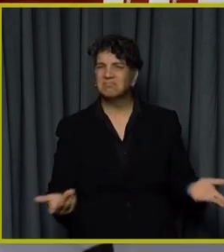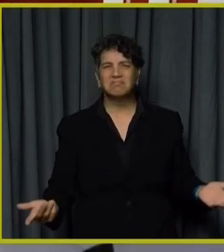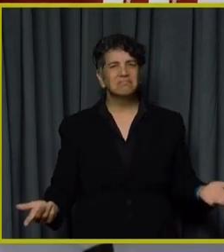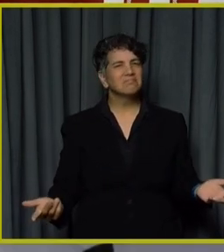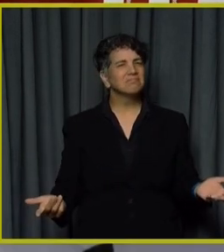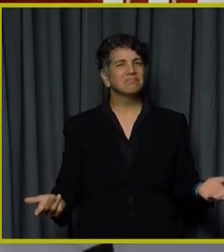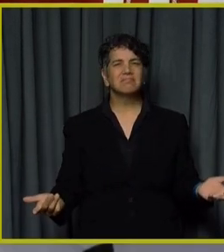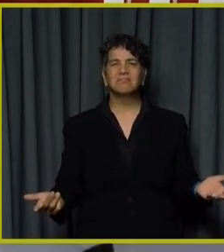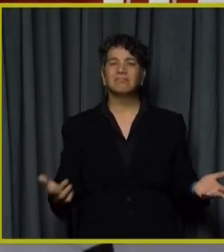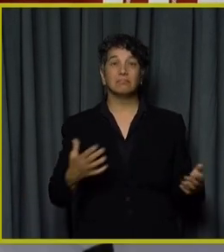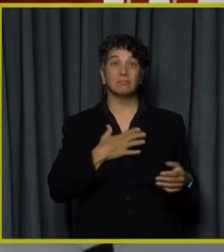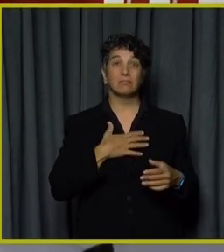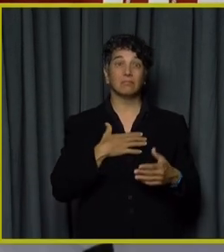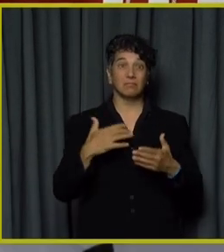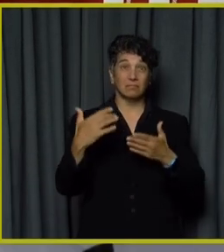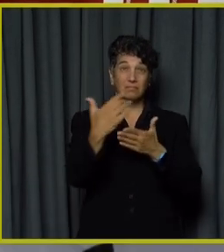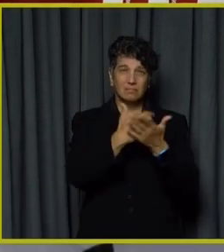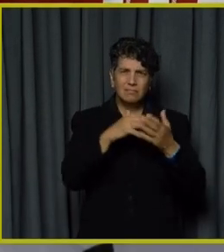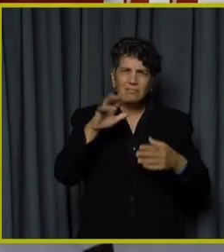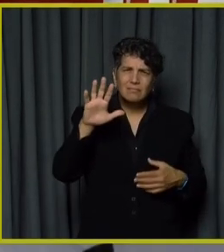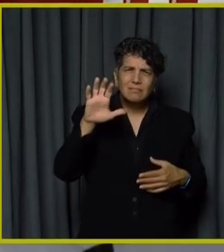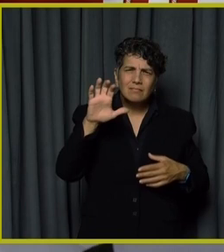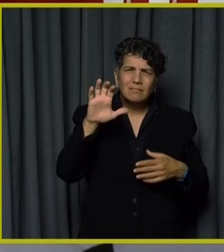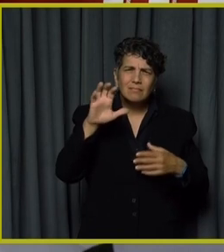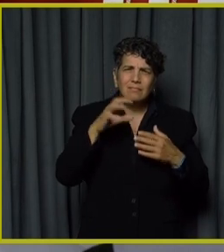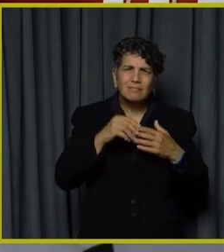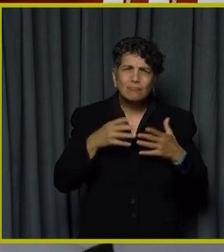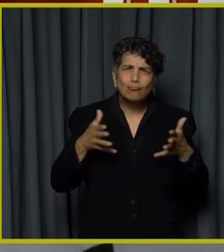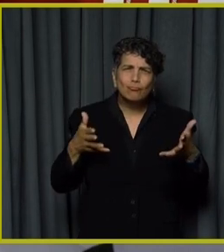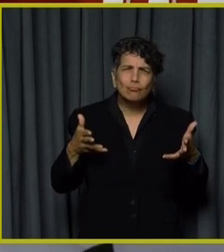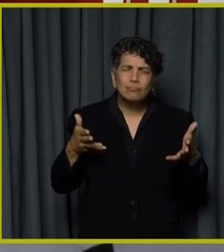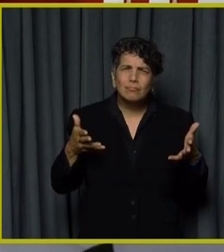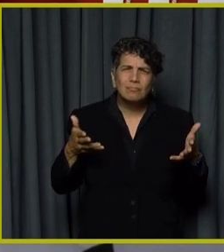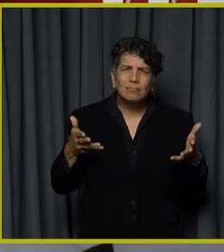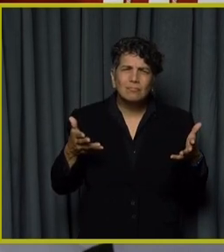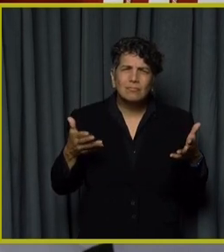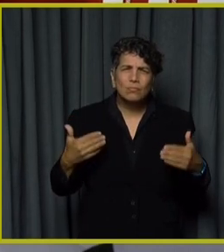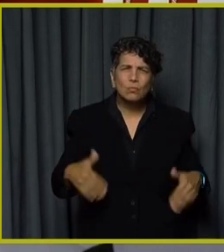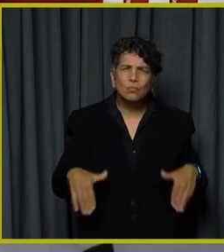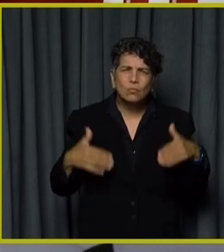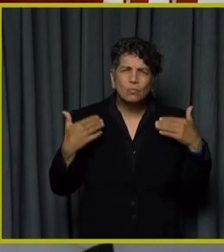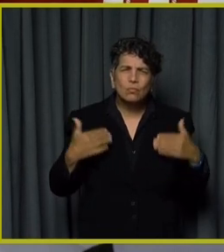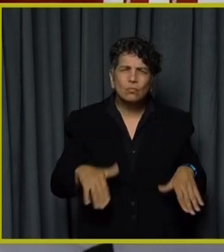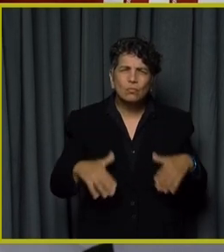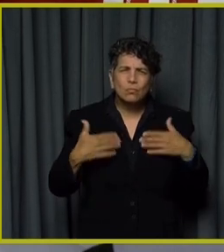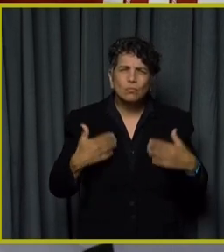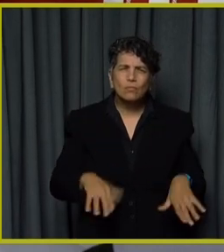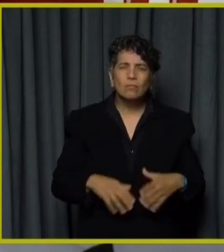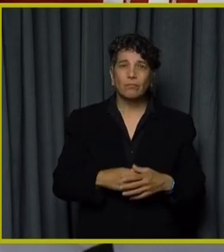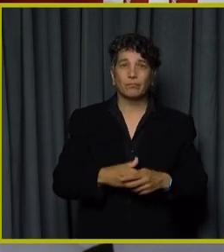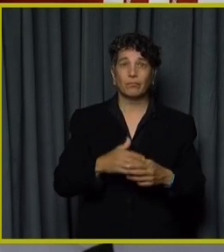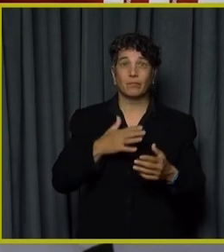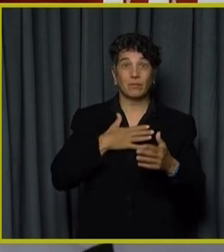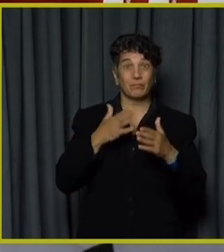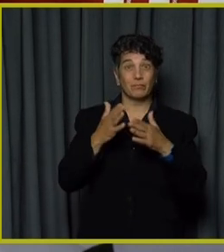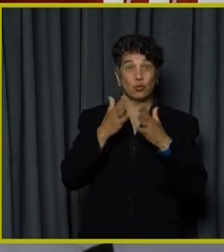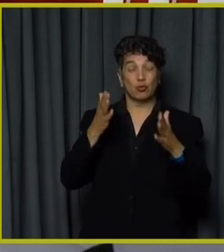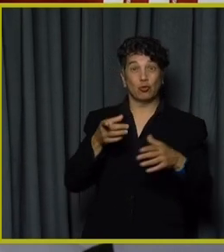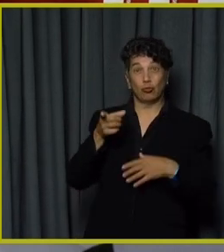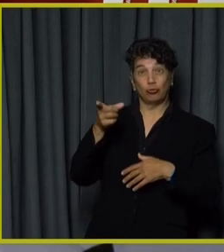management company as me and has had for 15 years. He makes $10.50 an hour.